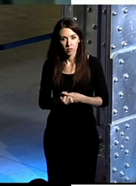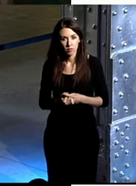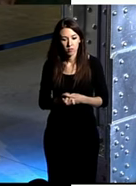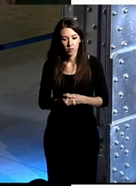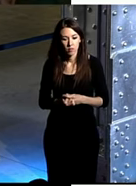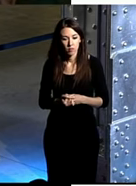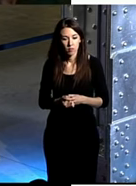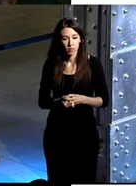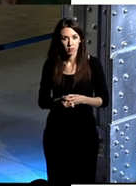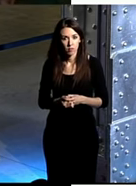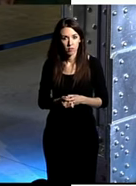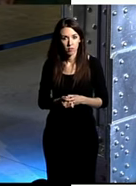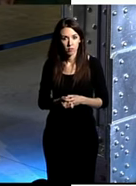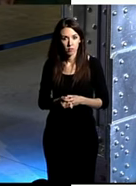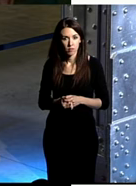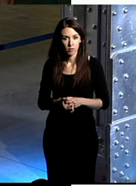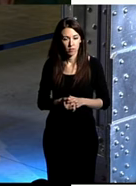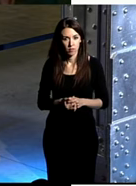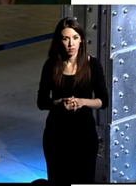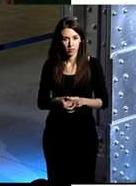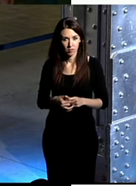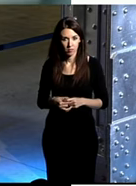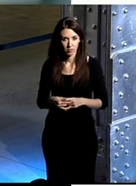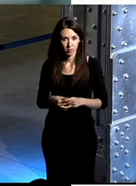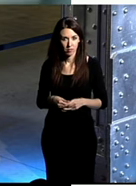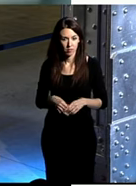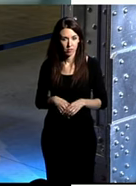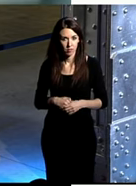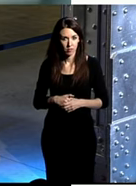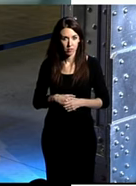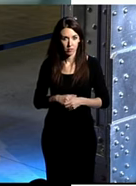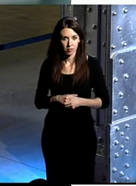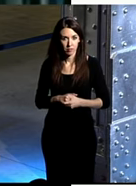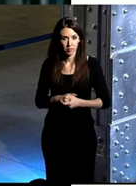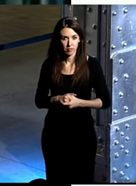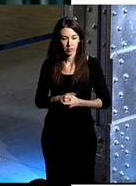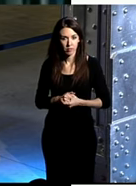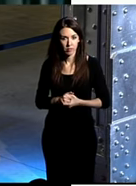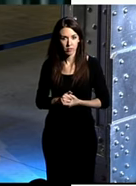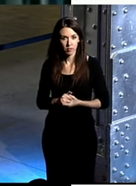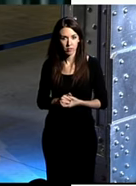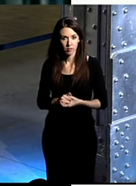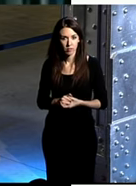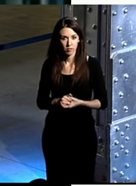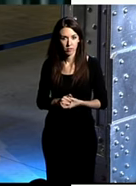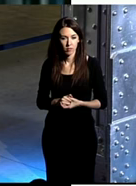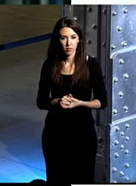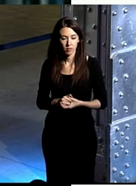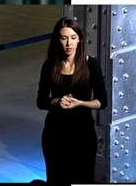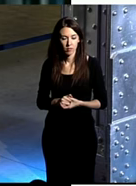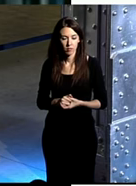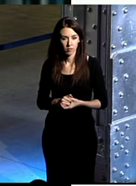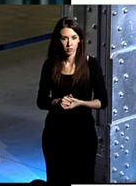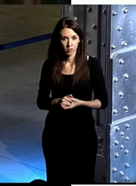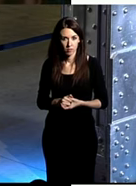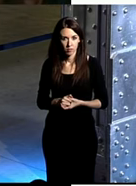per second. That's fast. My analysis shows your major themes are that time passes and love fades. That sounds about right.